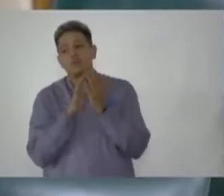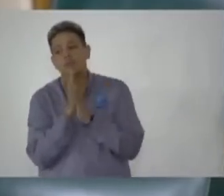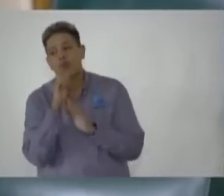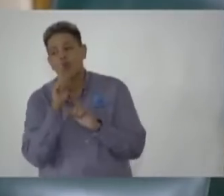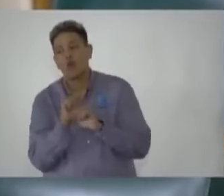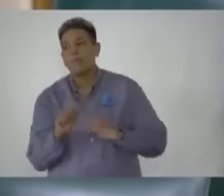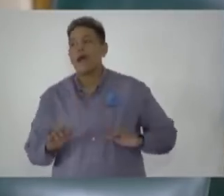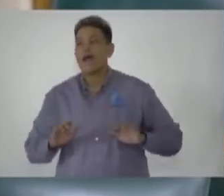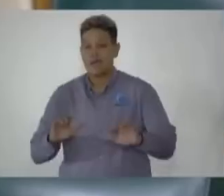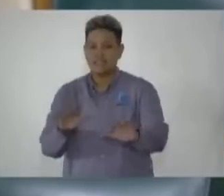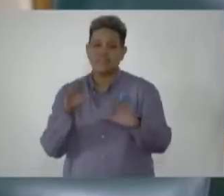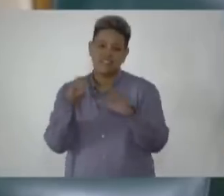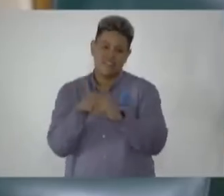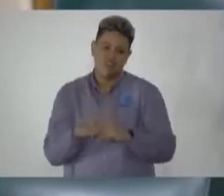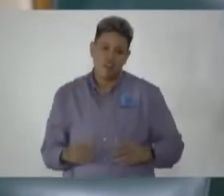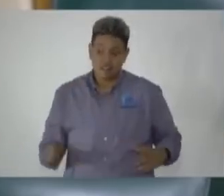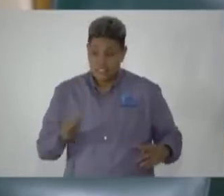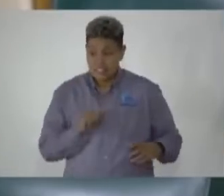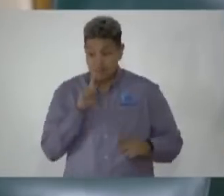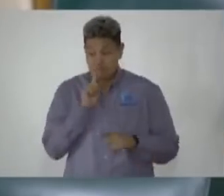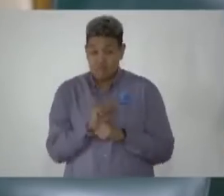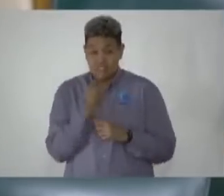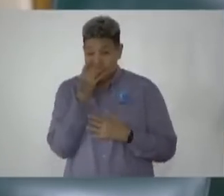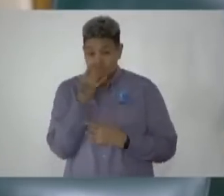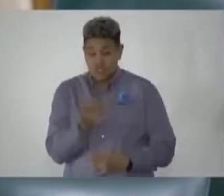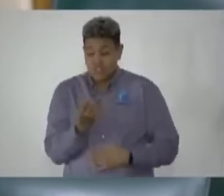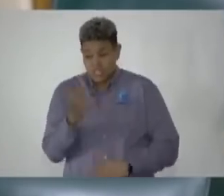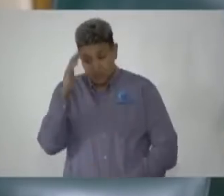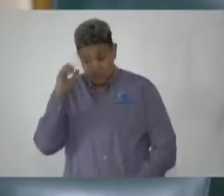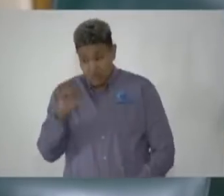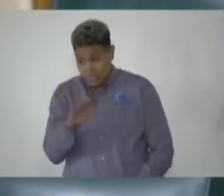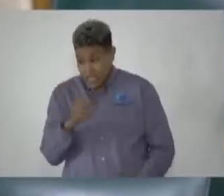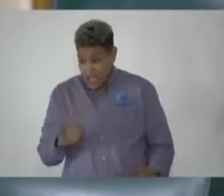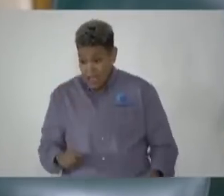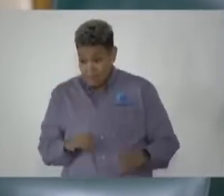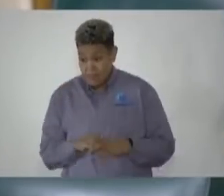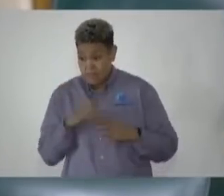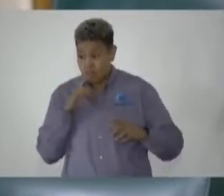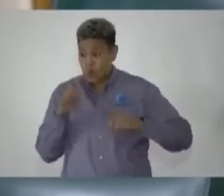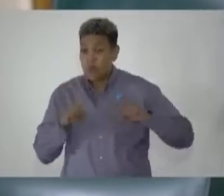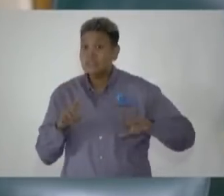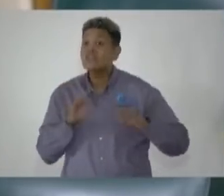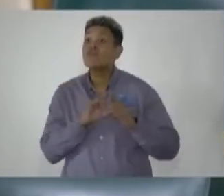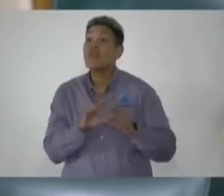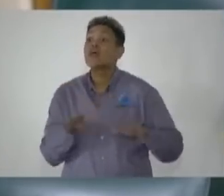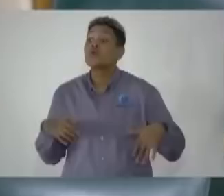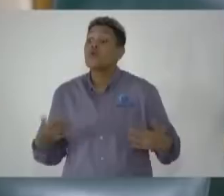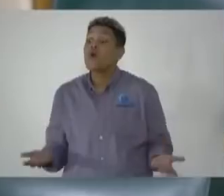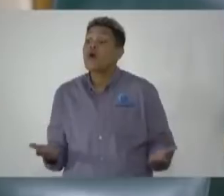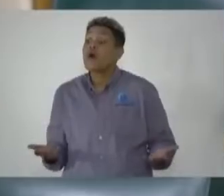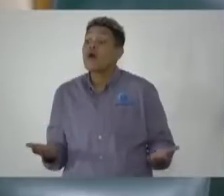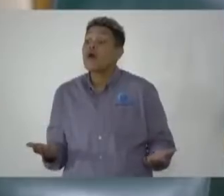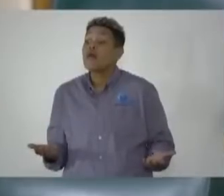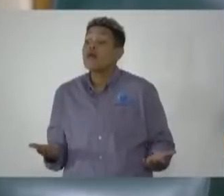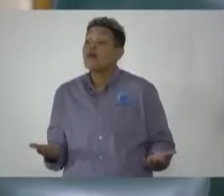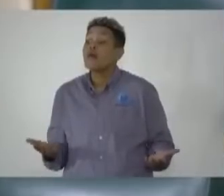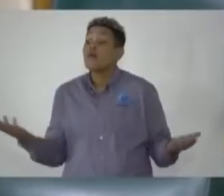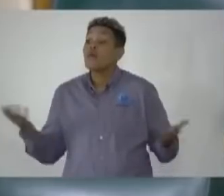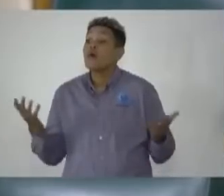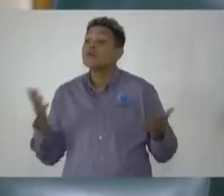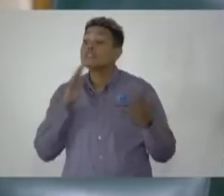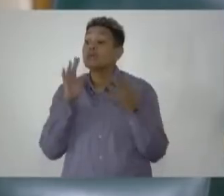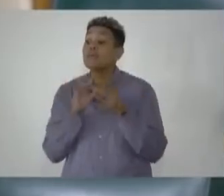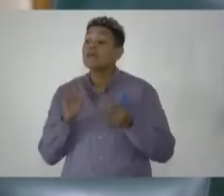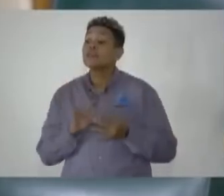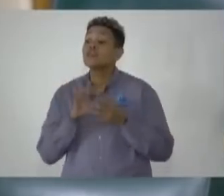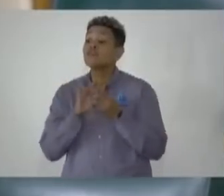actively involved. I'm interested, Mr. President, in the question of, what was mentioned